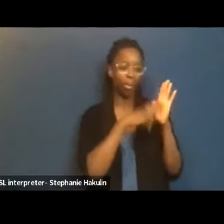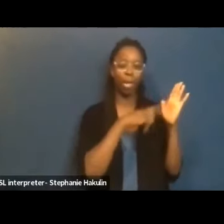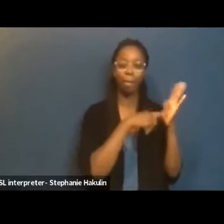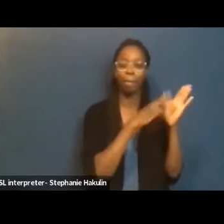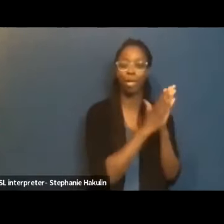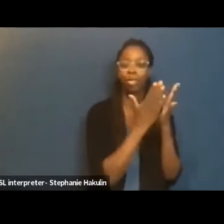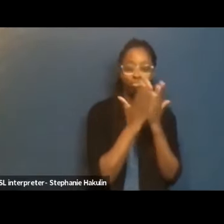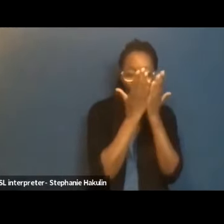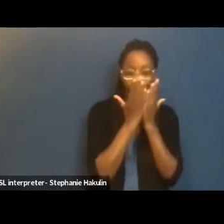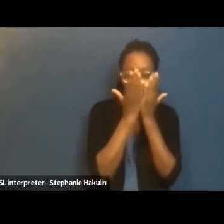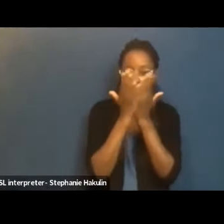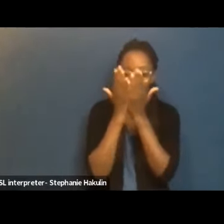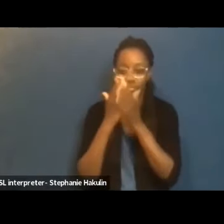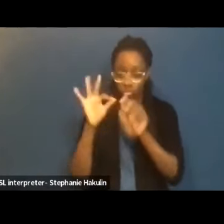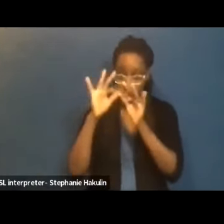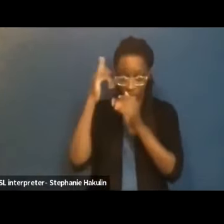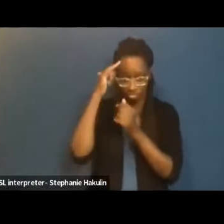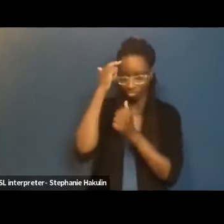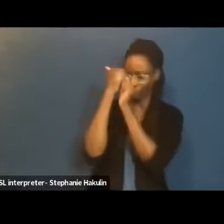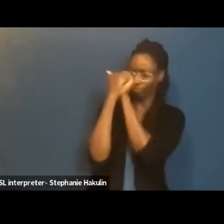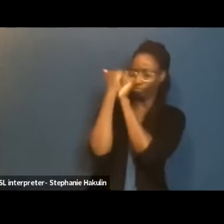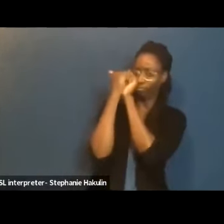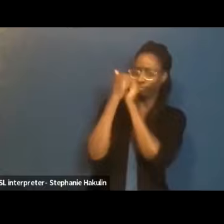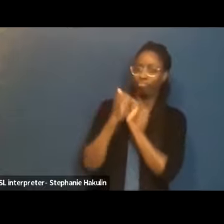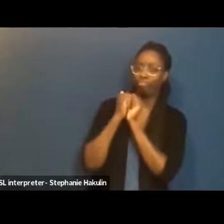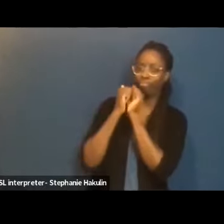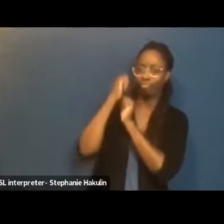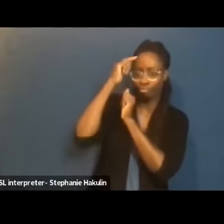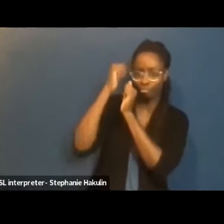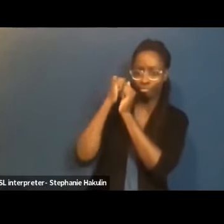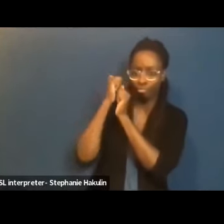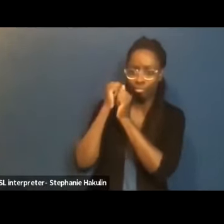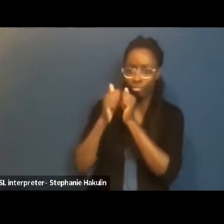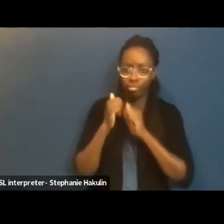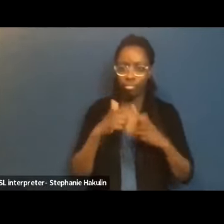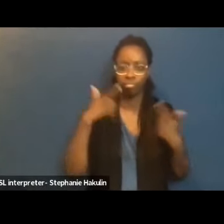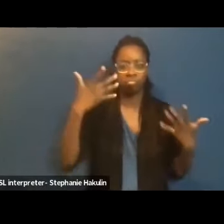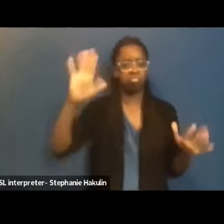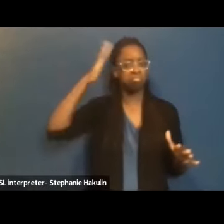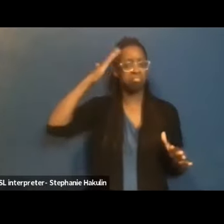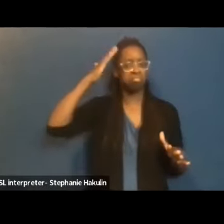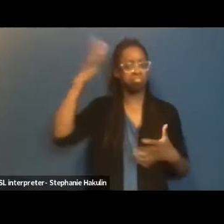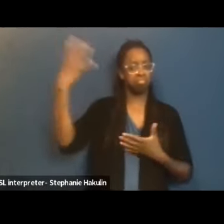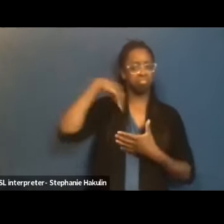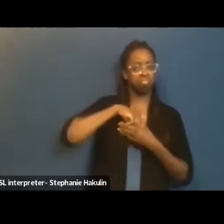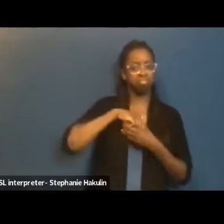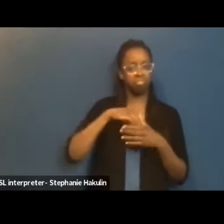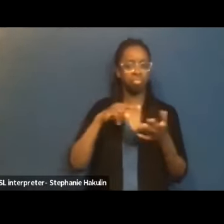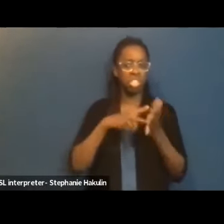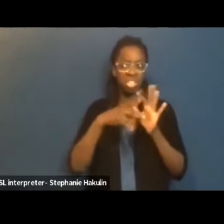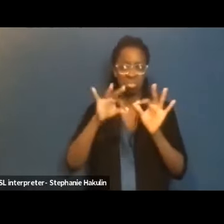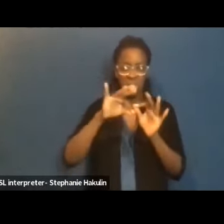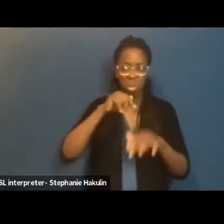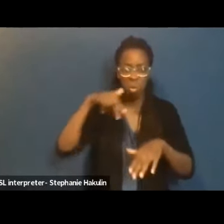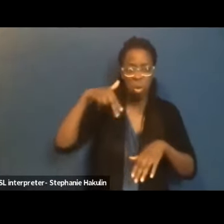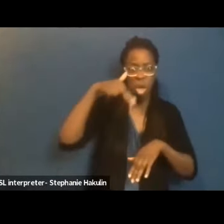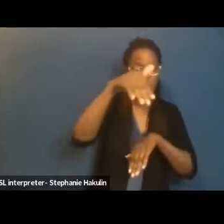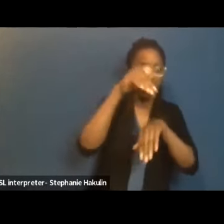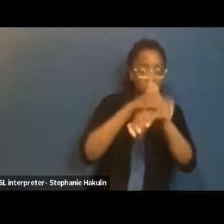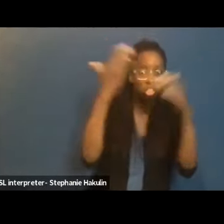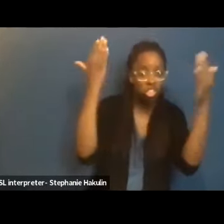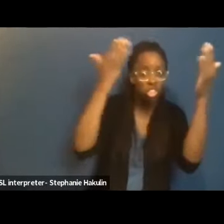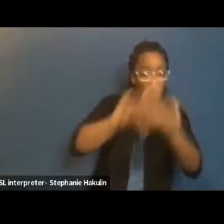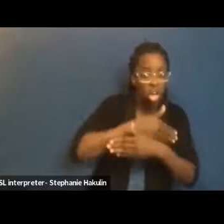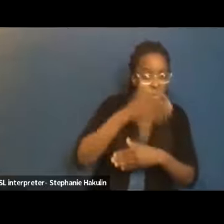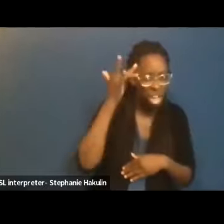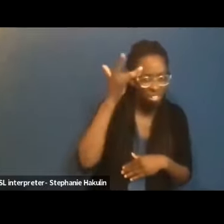is. Like how you already know not to walk down the streets at night because yours is a freshly picked apple ready to tempt